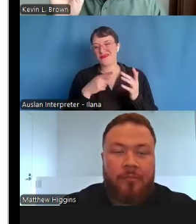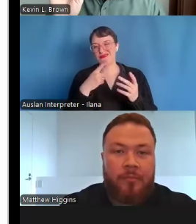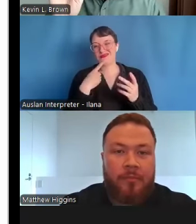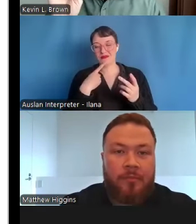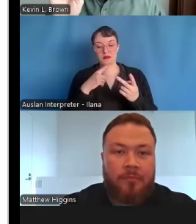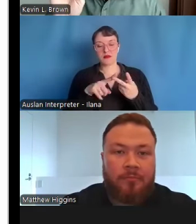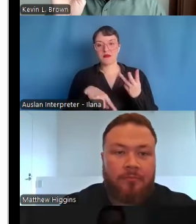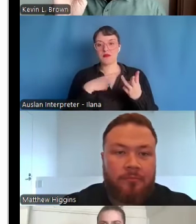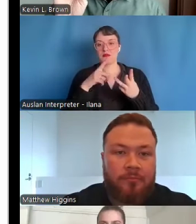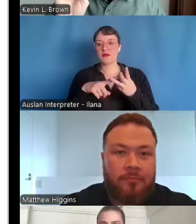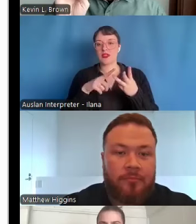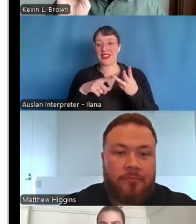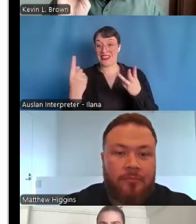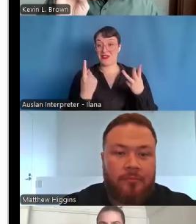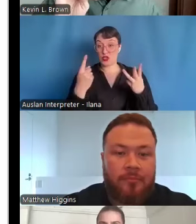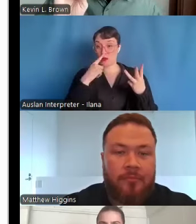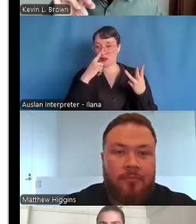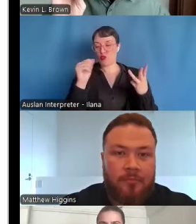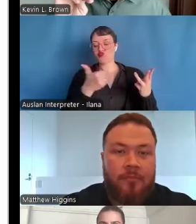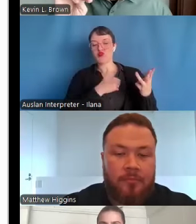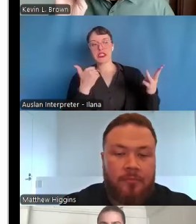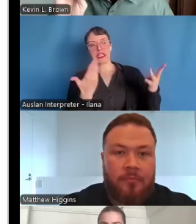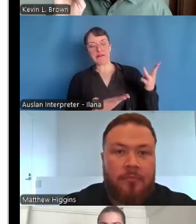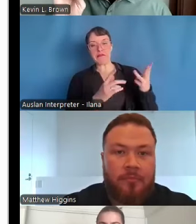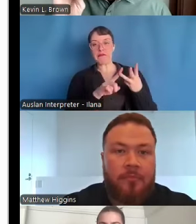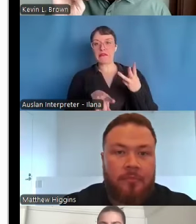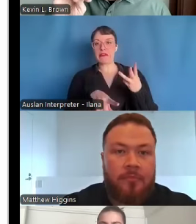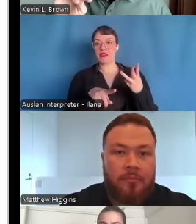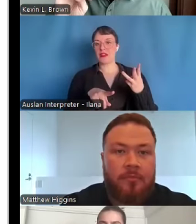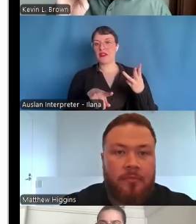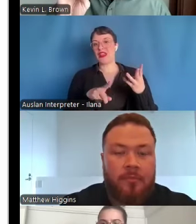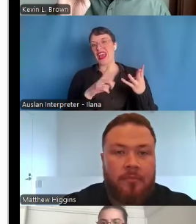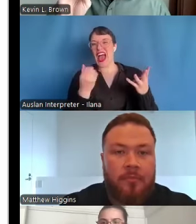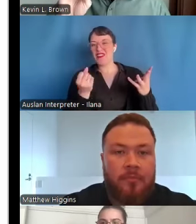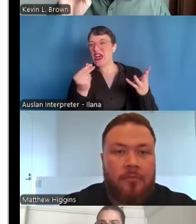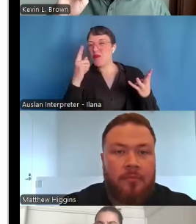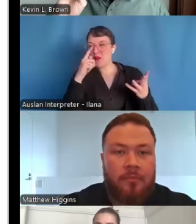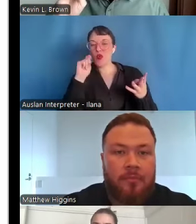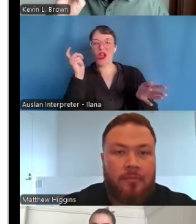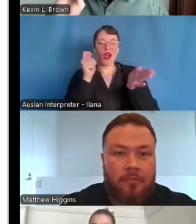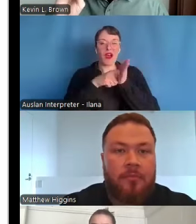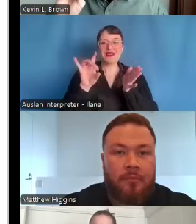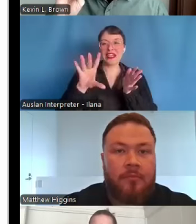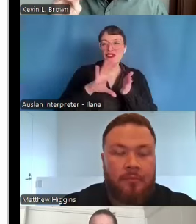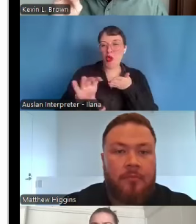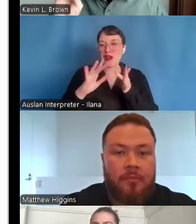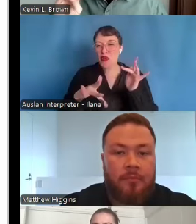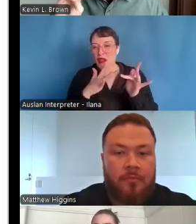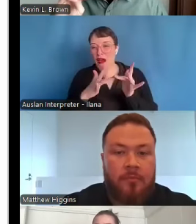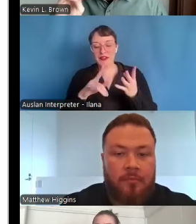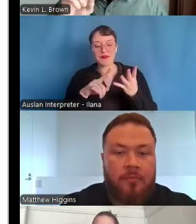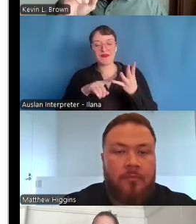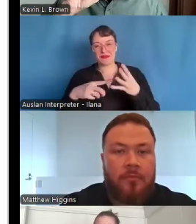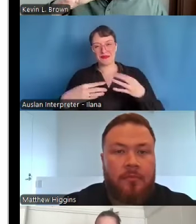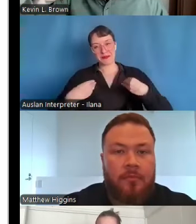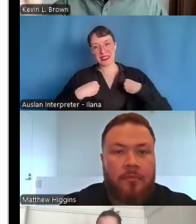that would give big gifts. There are small givers that would maybe give, $10 online. And then there are corporate partners with corporate funding. And